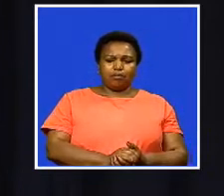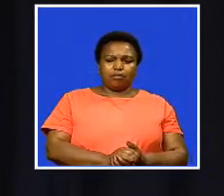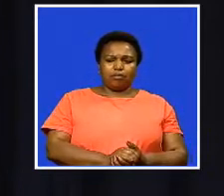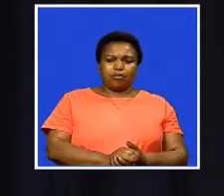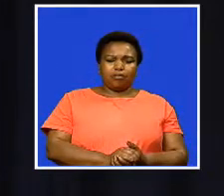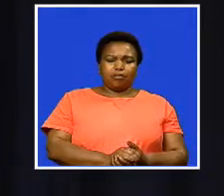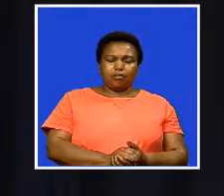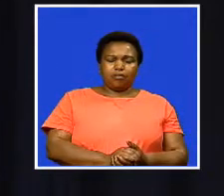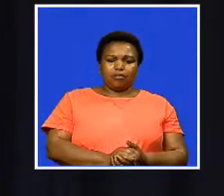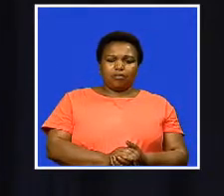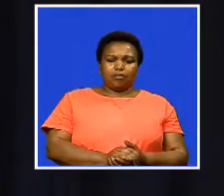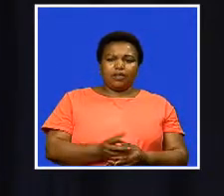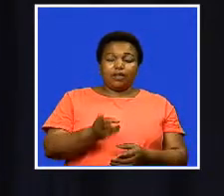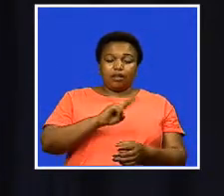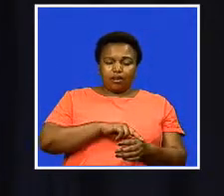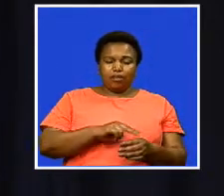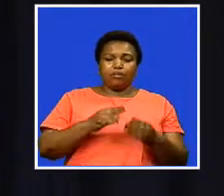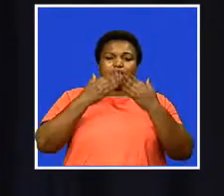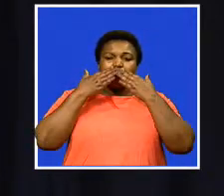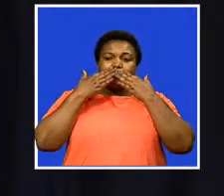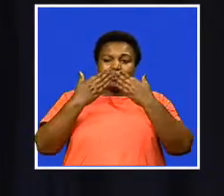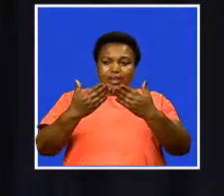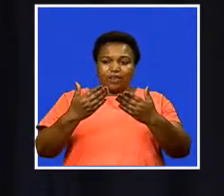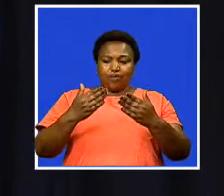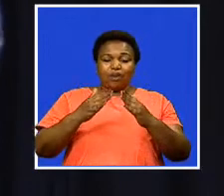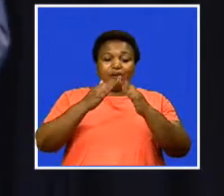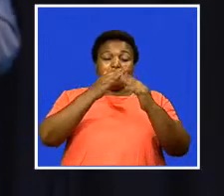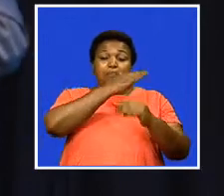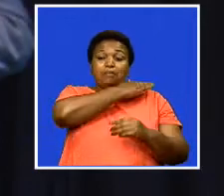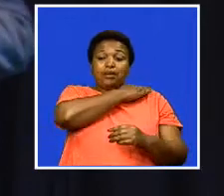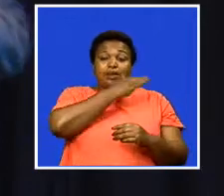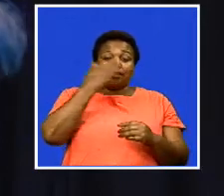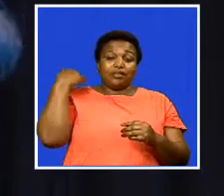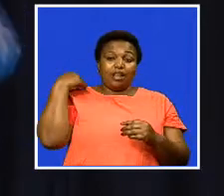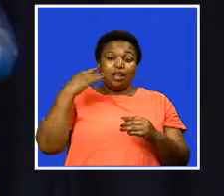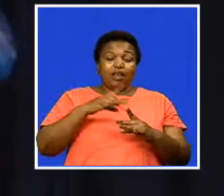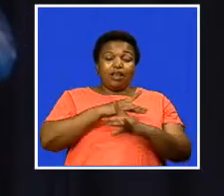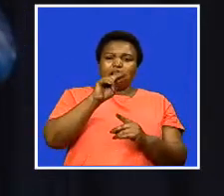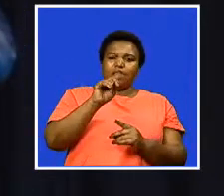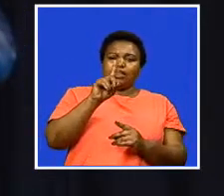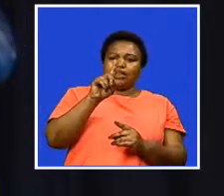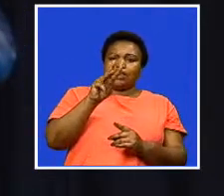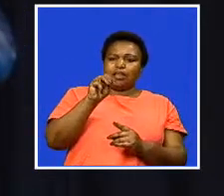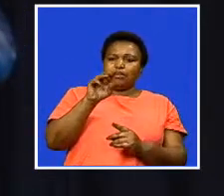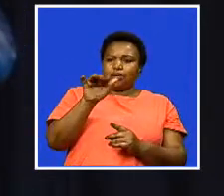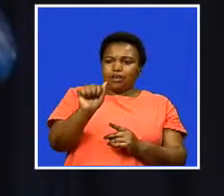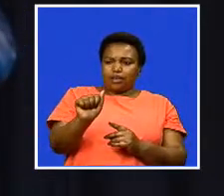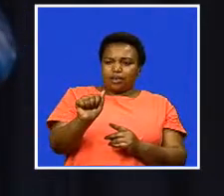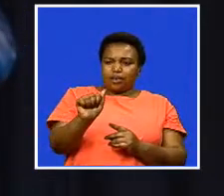ngibongeke lokho ukuthi naka health na minister ka health na NDMA